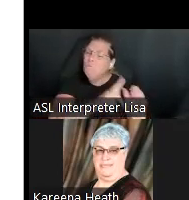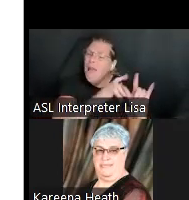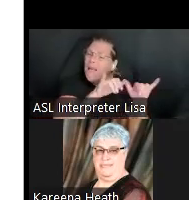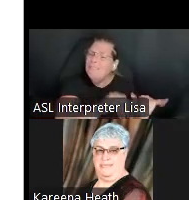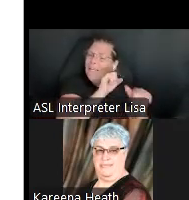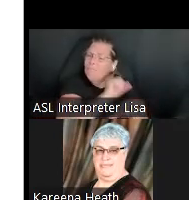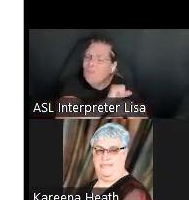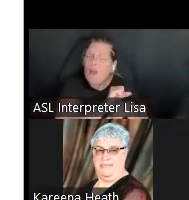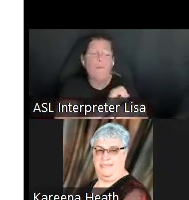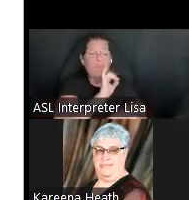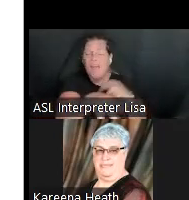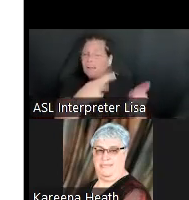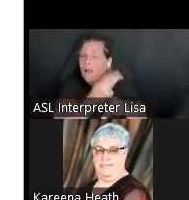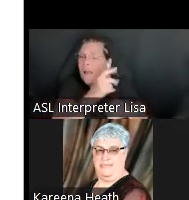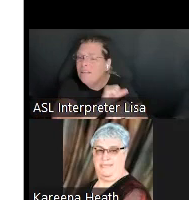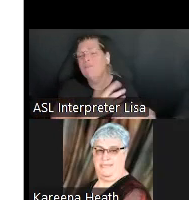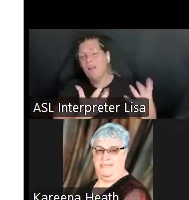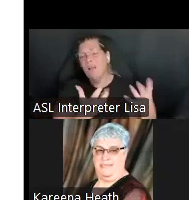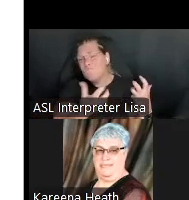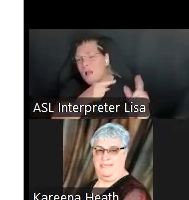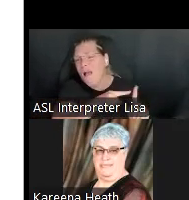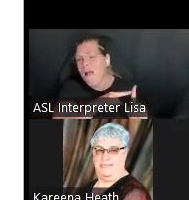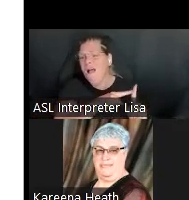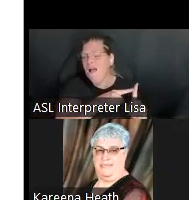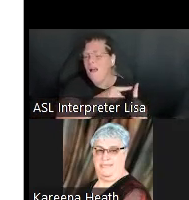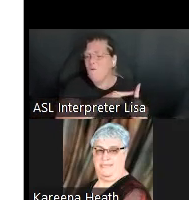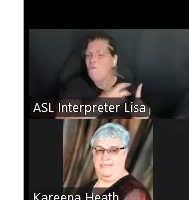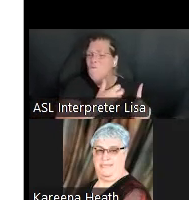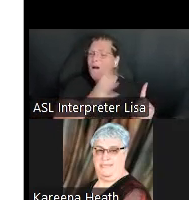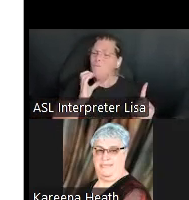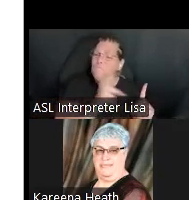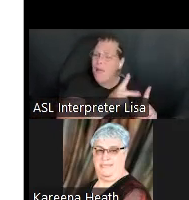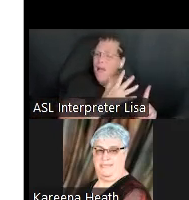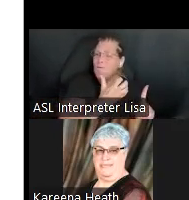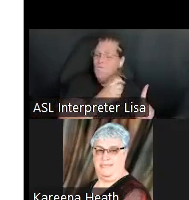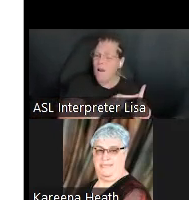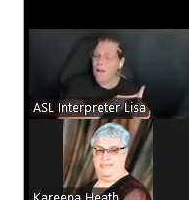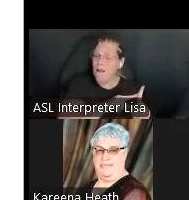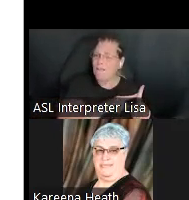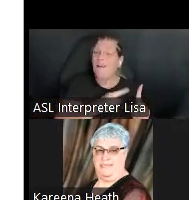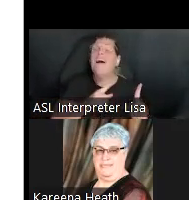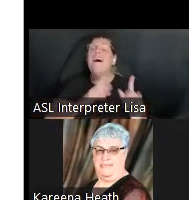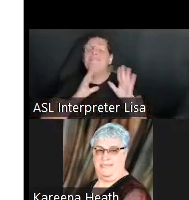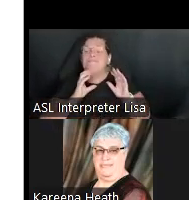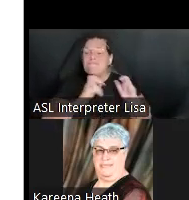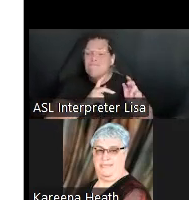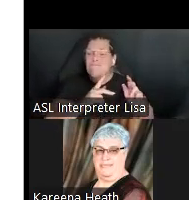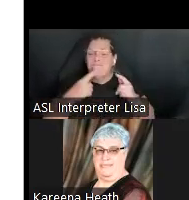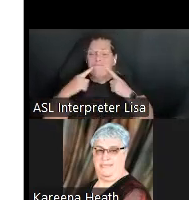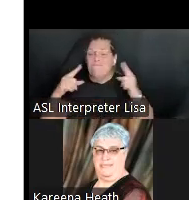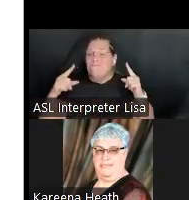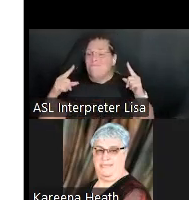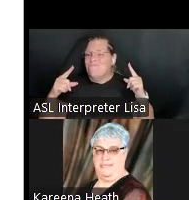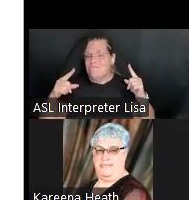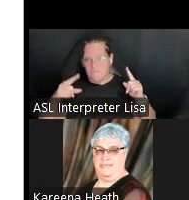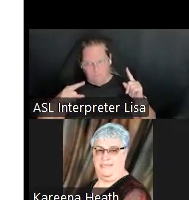the type of work they did prior to the injury, and may be unsuccessful in that regard, and then need to